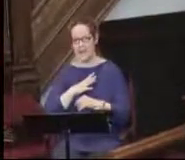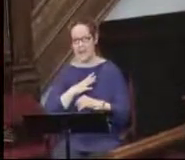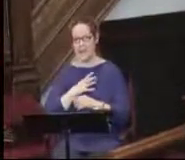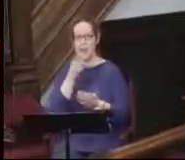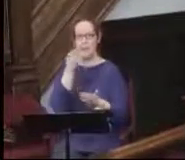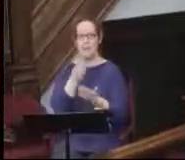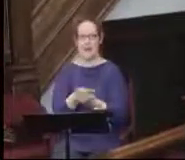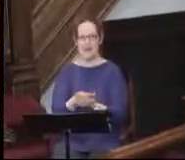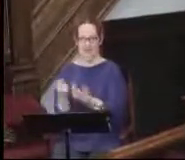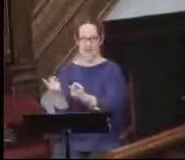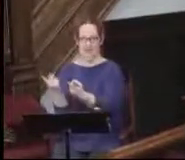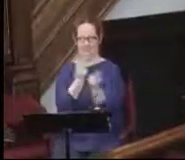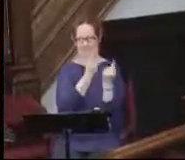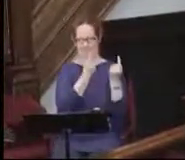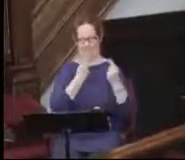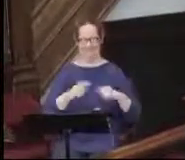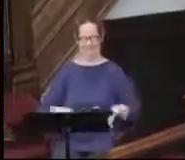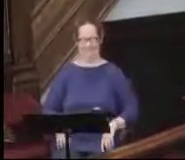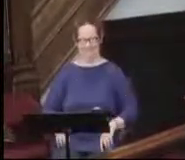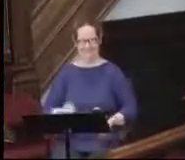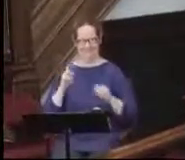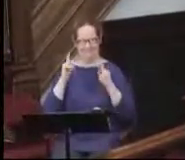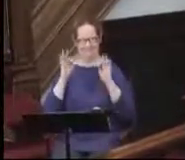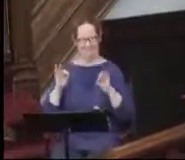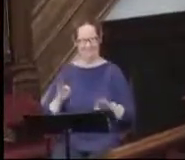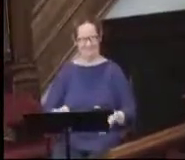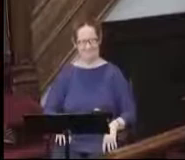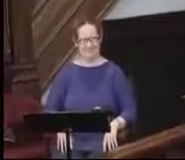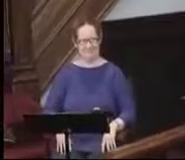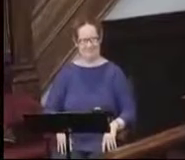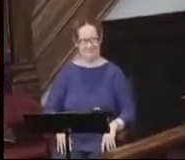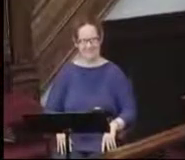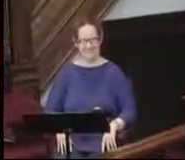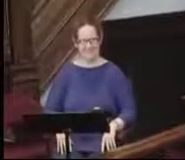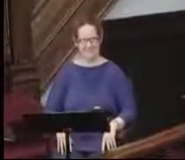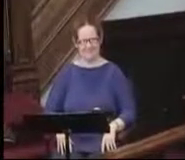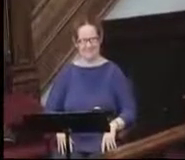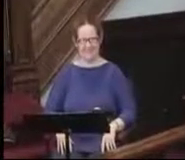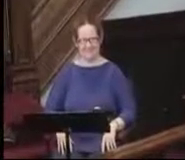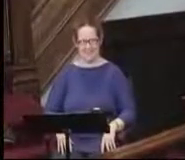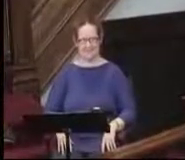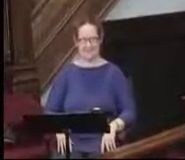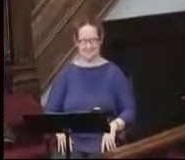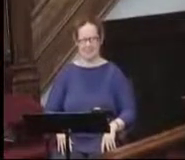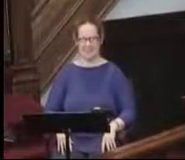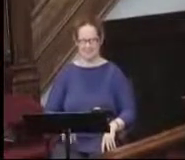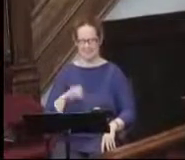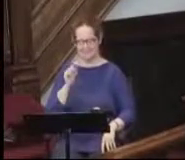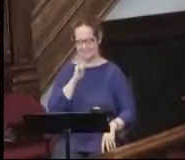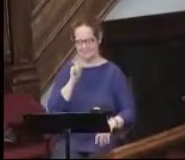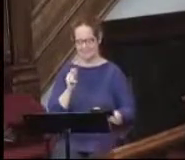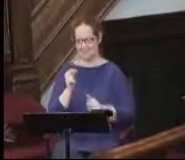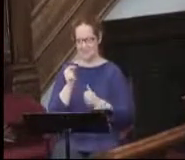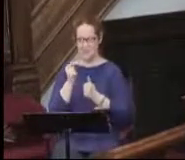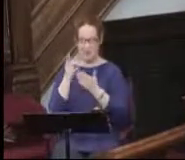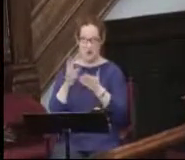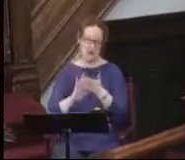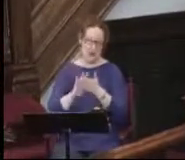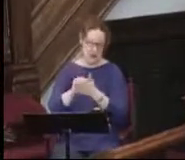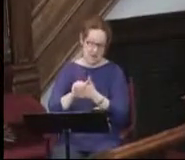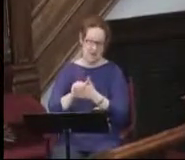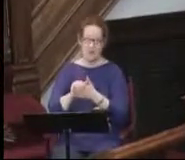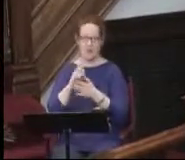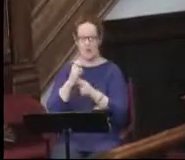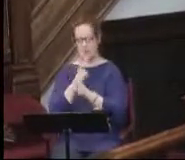money. Okay? Men, money. And so you can take the offering envelope in the pew. You can use your